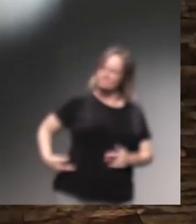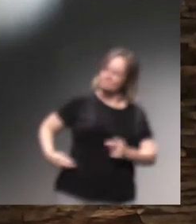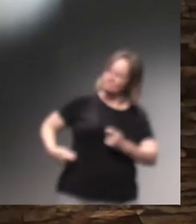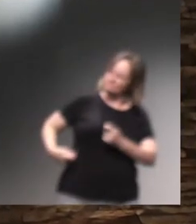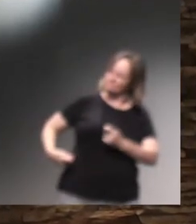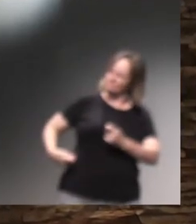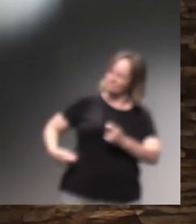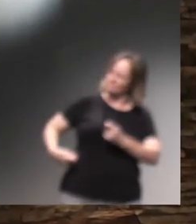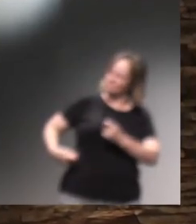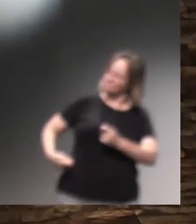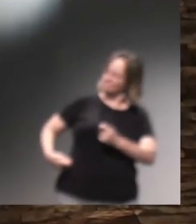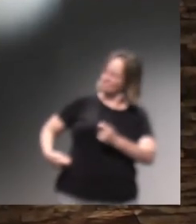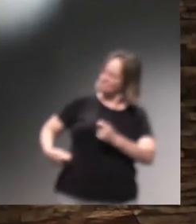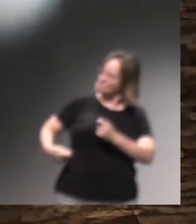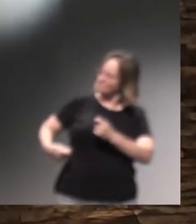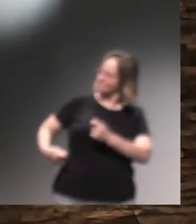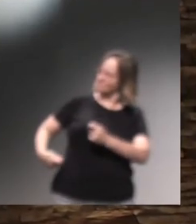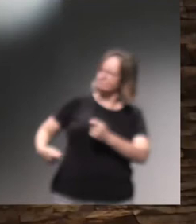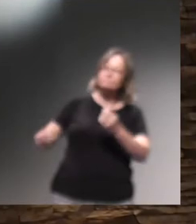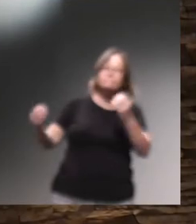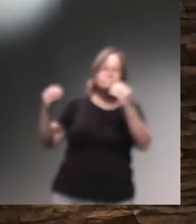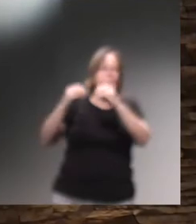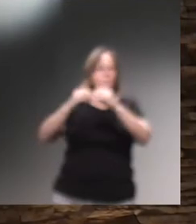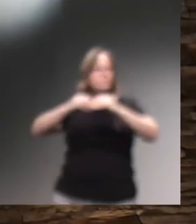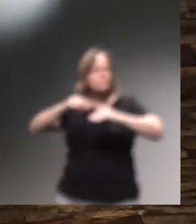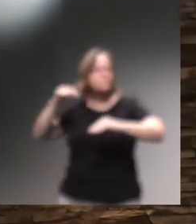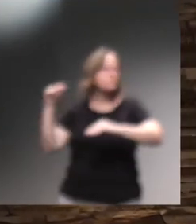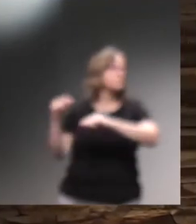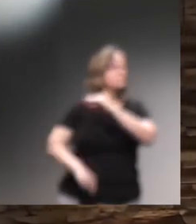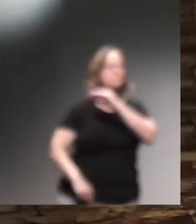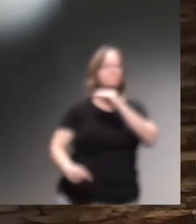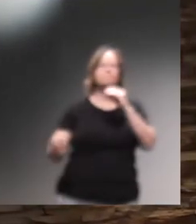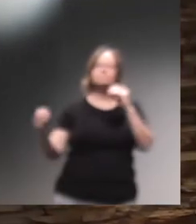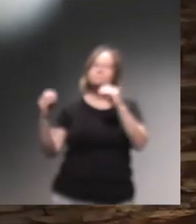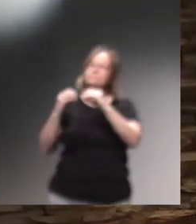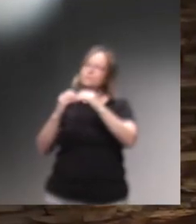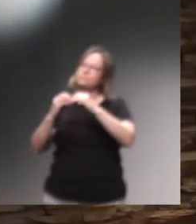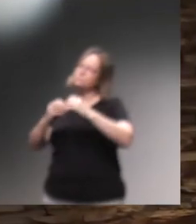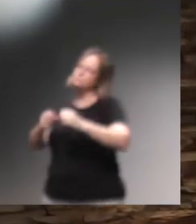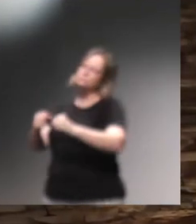than I ever been